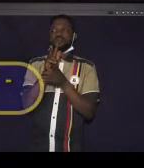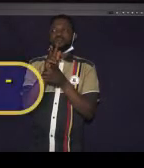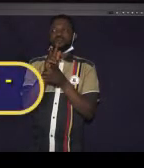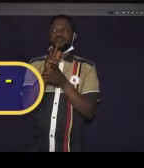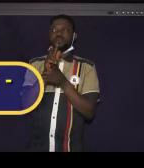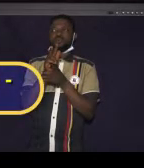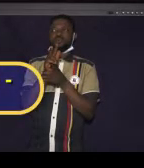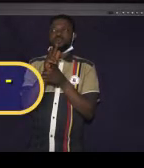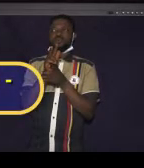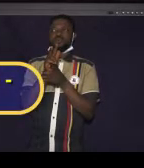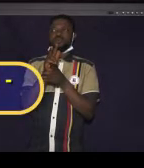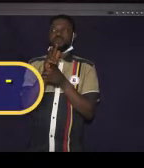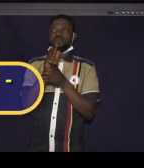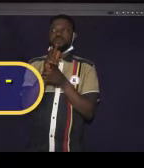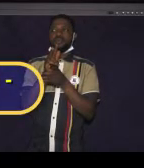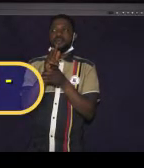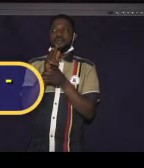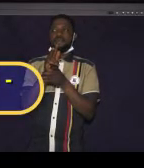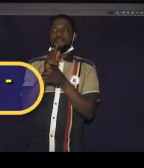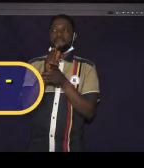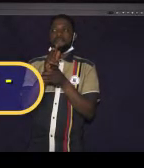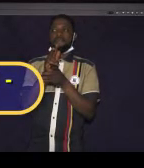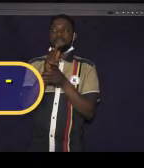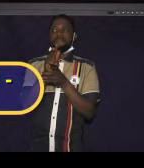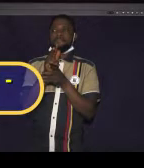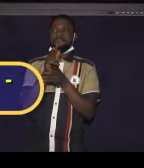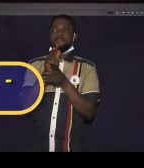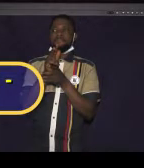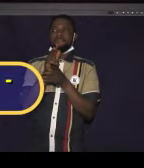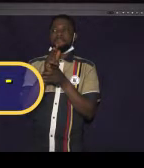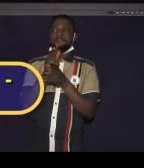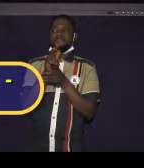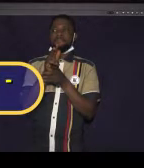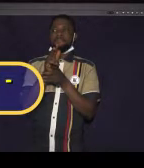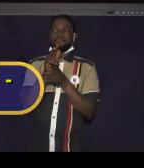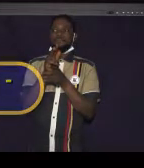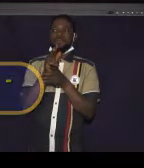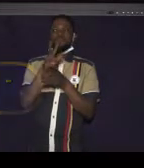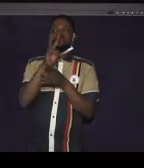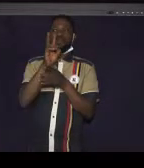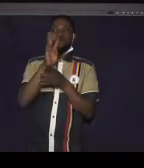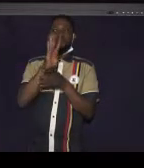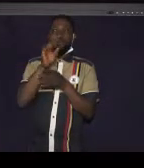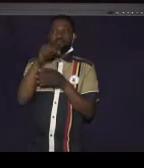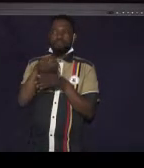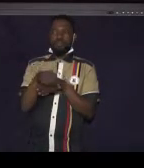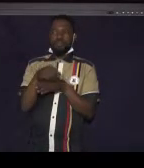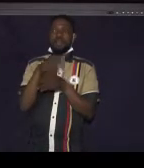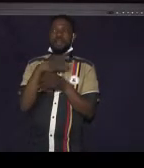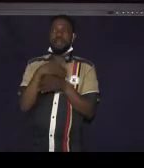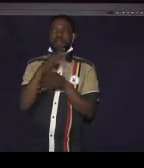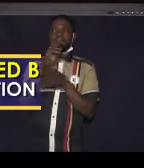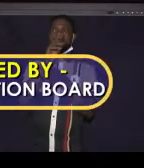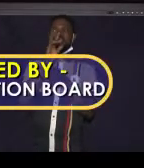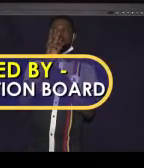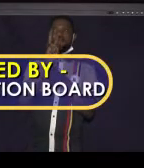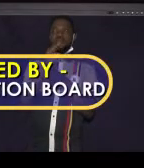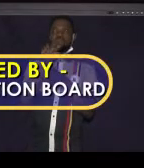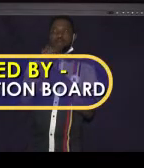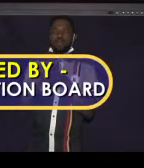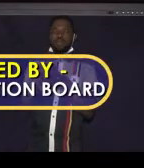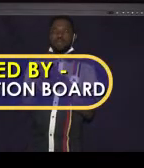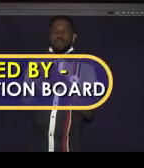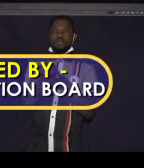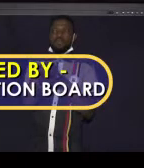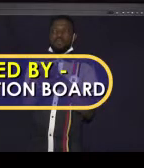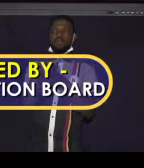3 will give me on this side minus 3. Then 24 will come down. Then minus 3 is no longer here. 7m comes